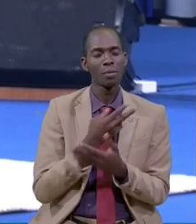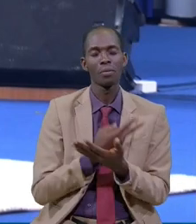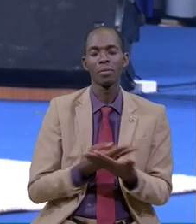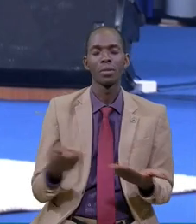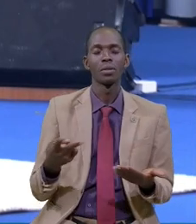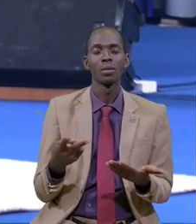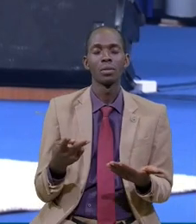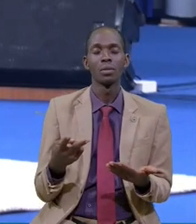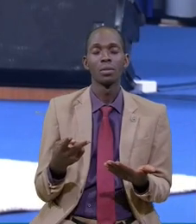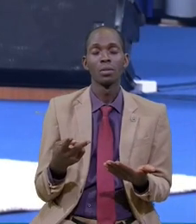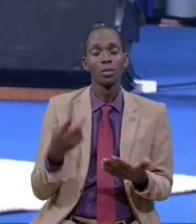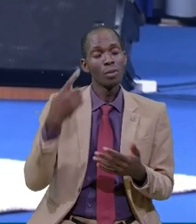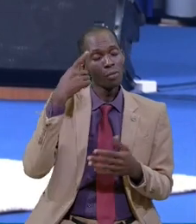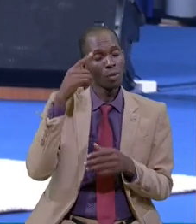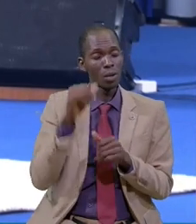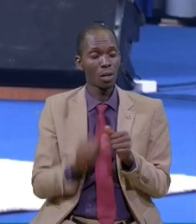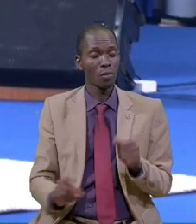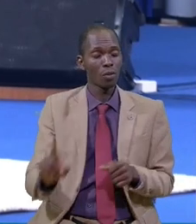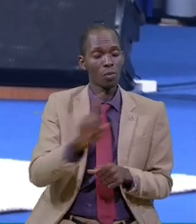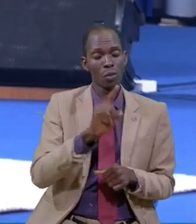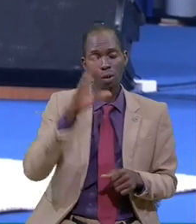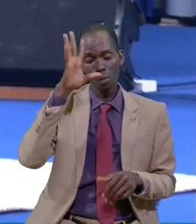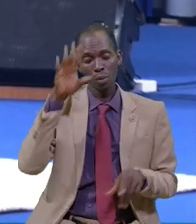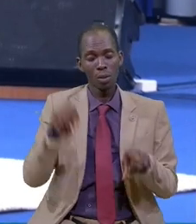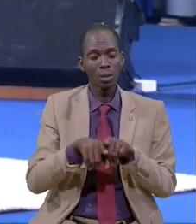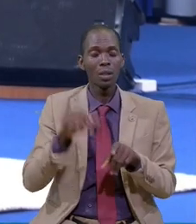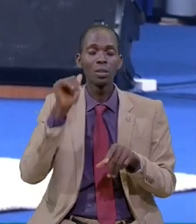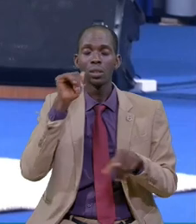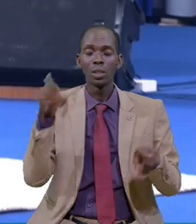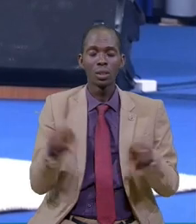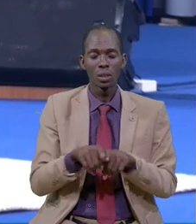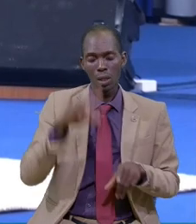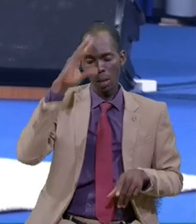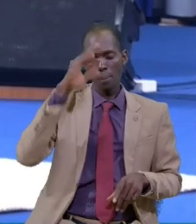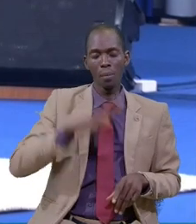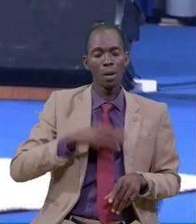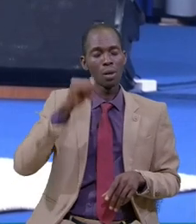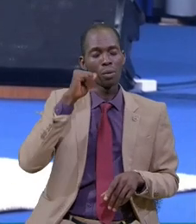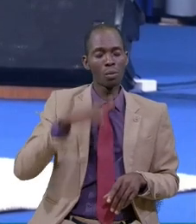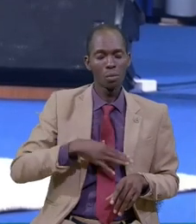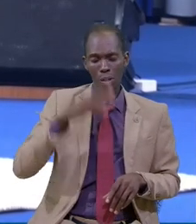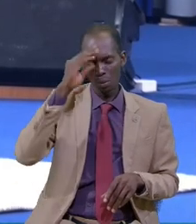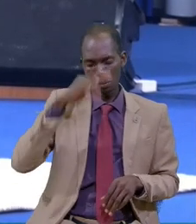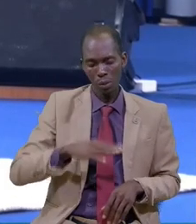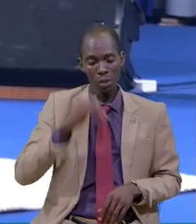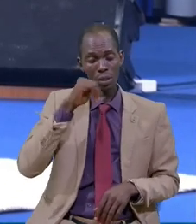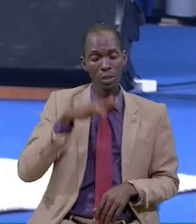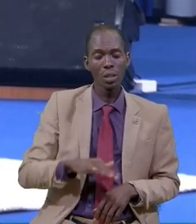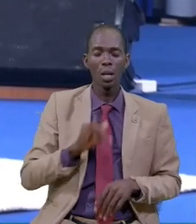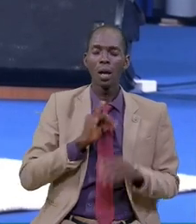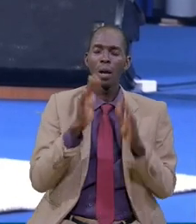Ask for everyone, brother, sister, man, woman, boy, girl. Lord, I pray their healing